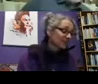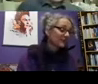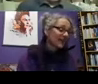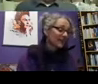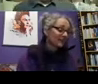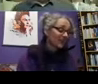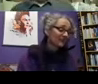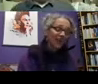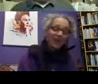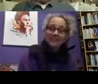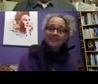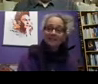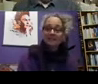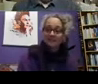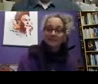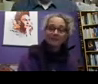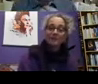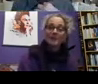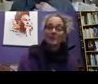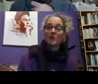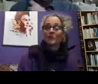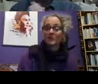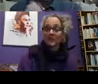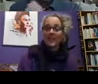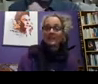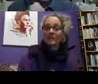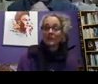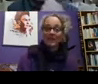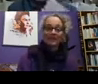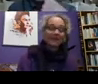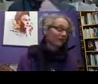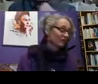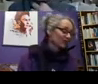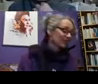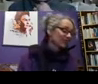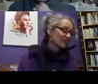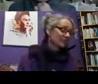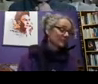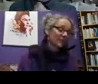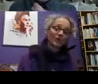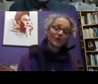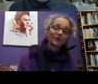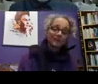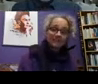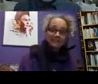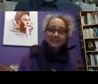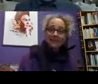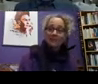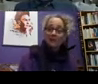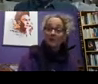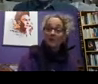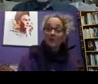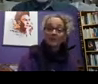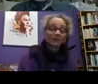There's also a lack of share and higher schemes for disabled people, which again, although they're there for non-disabled people, really it's